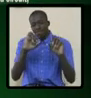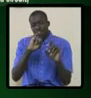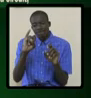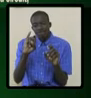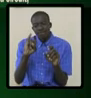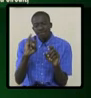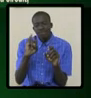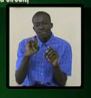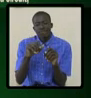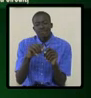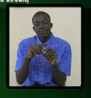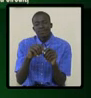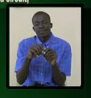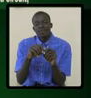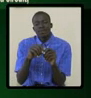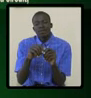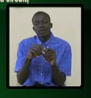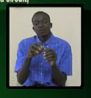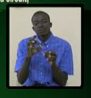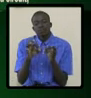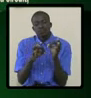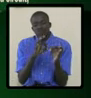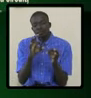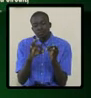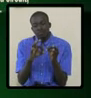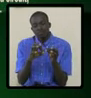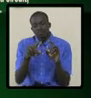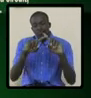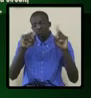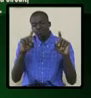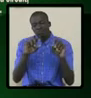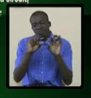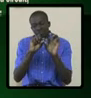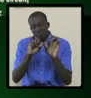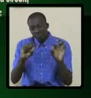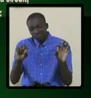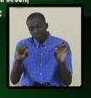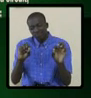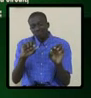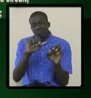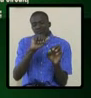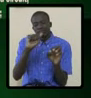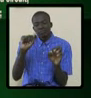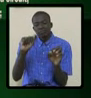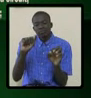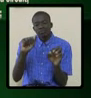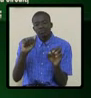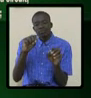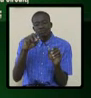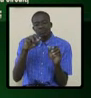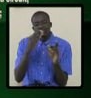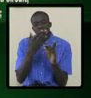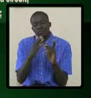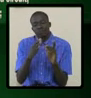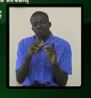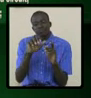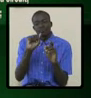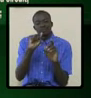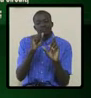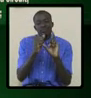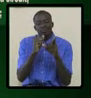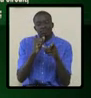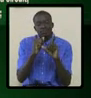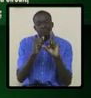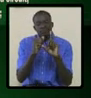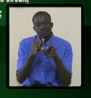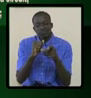between series and parallel connections in a circuit. Distinguish between electron and conventional